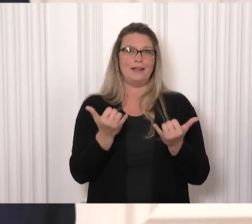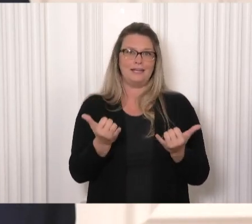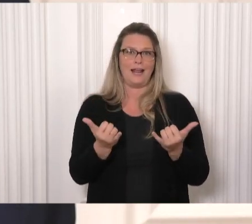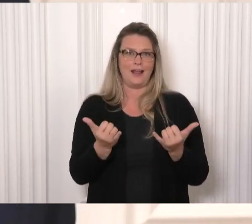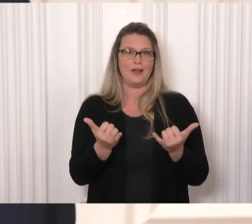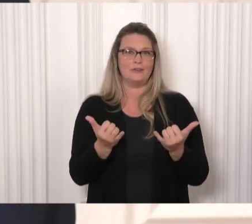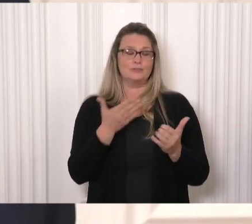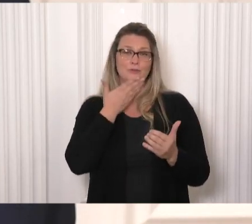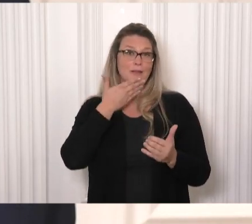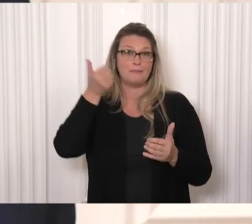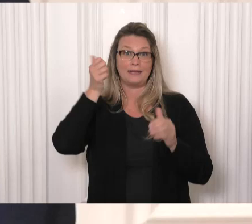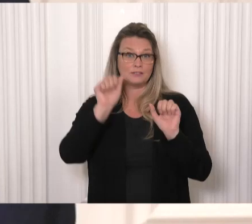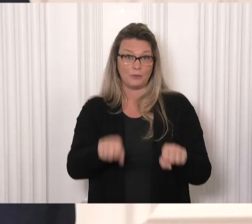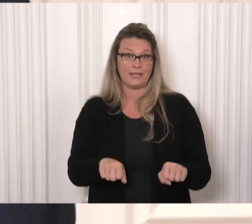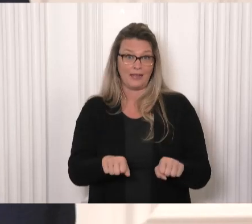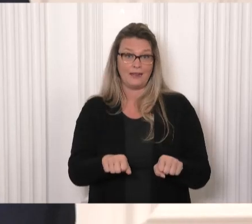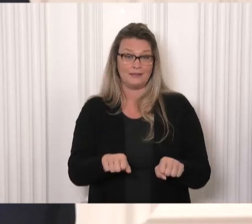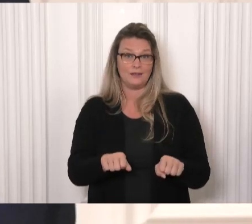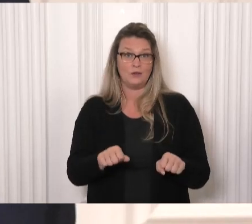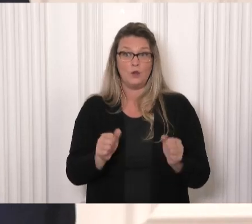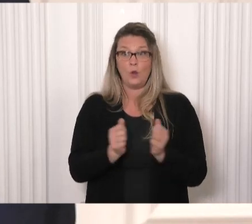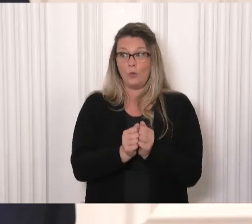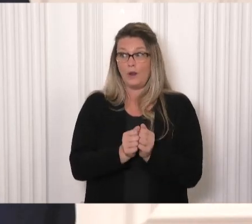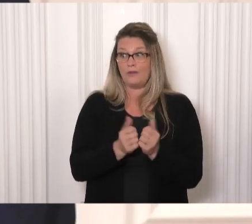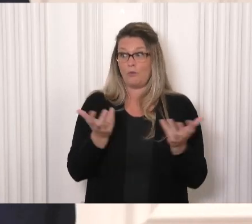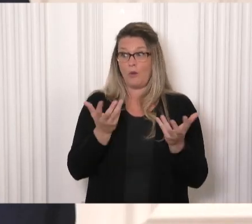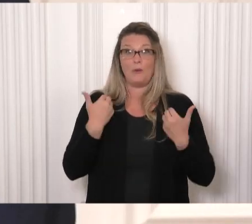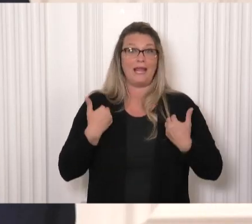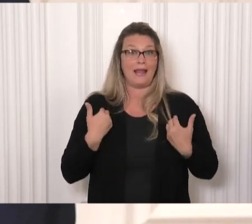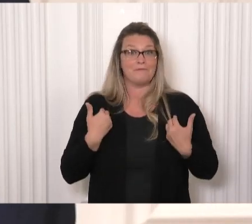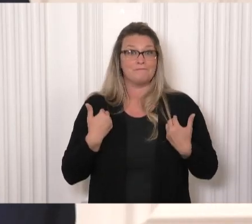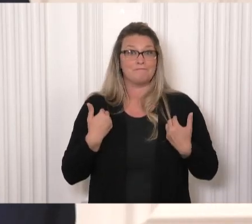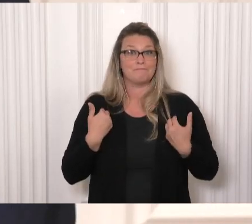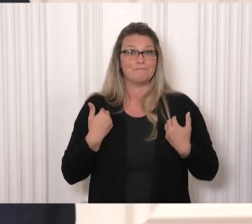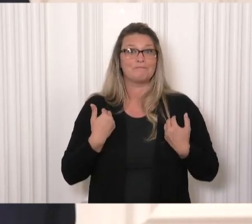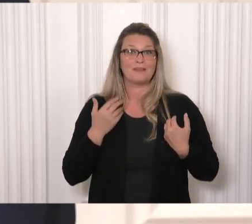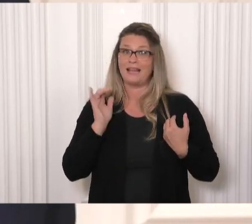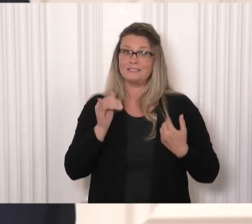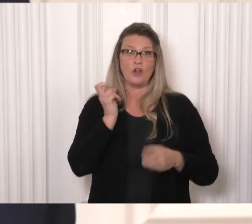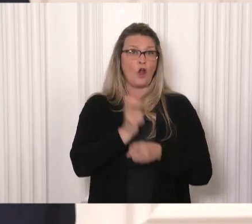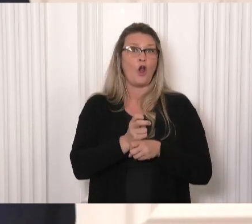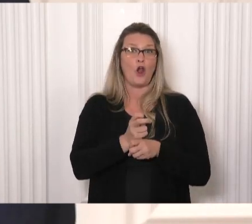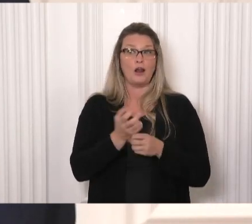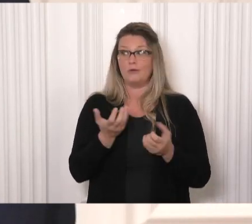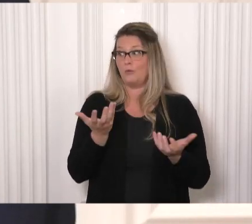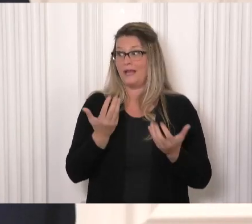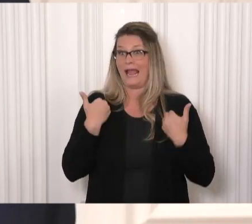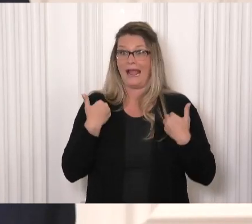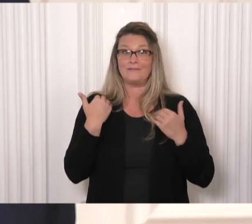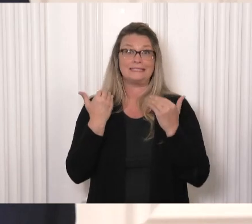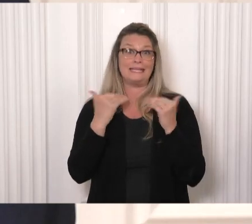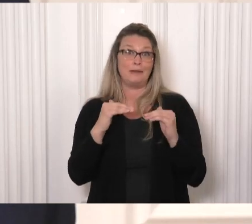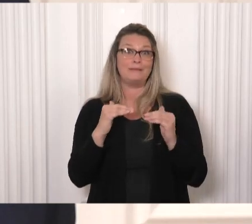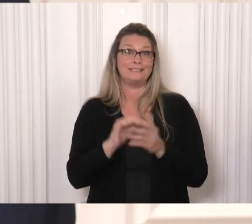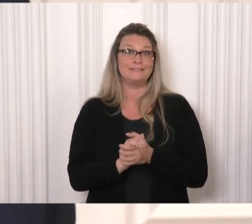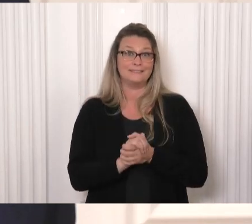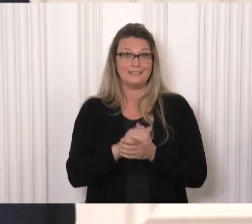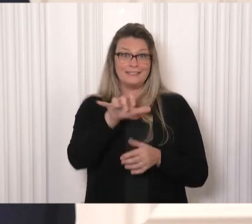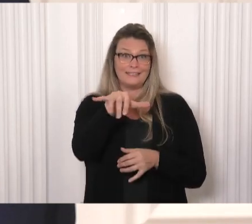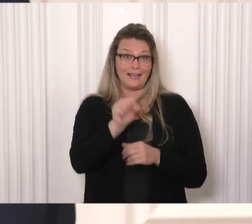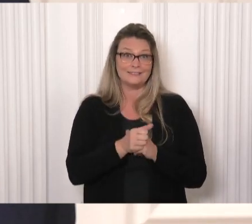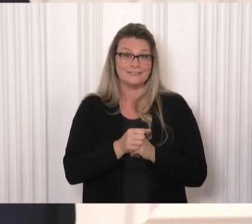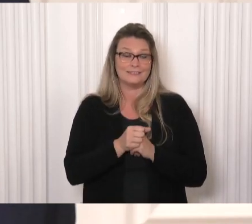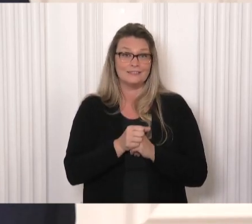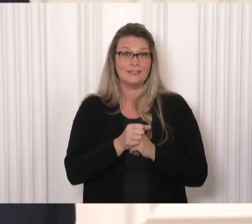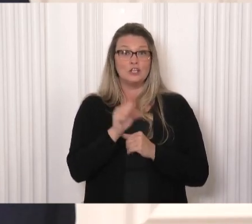fashion to do the best we can with the cards that we're dealt. And these are tough cards. That's all there is to it. So